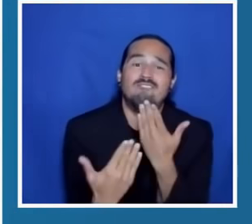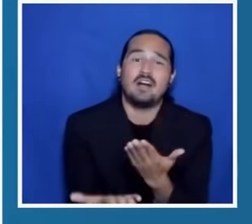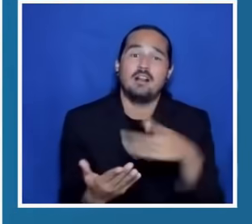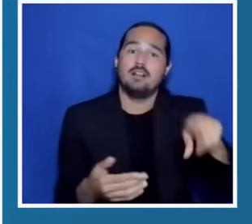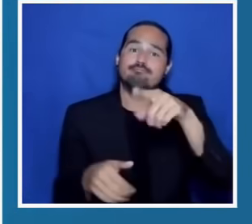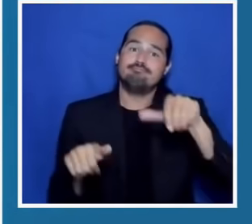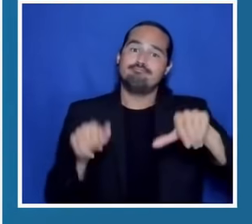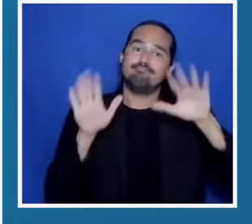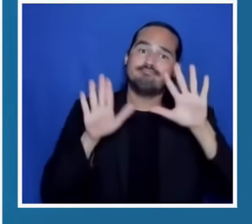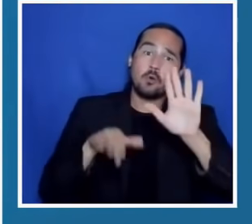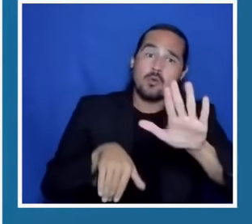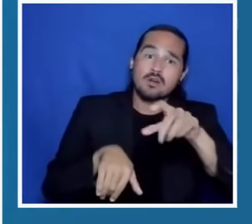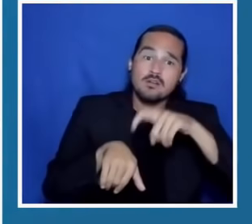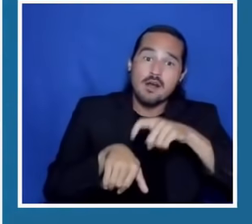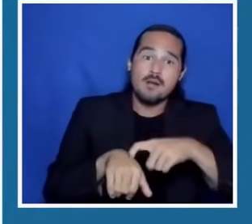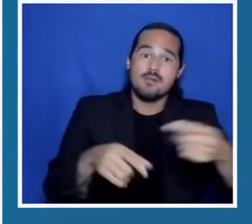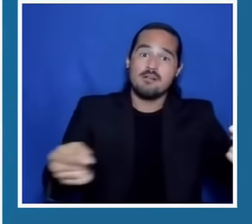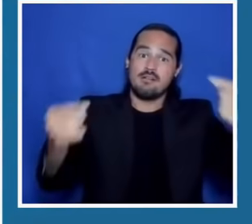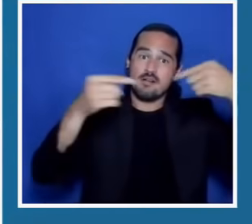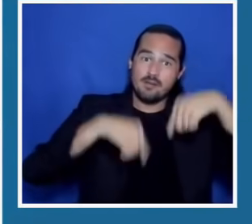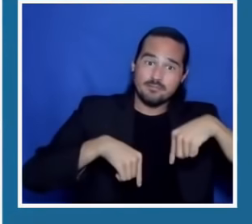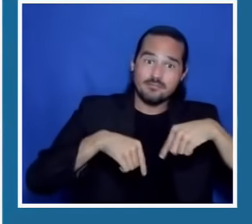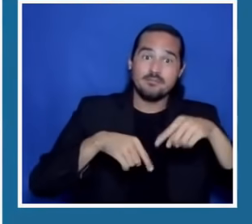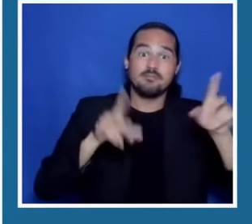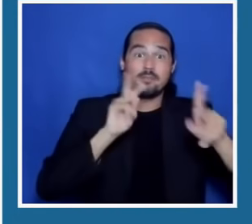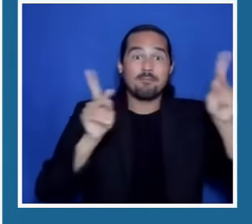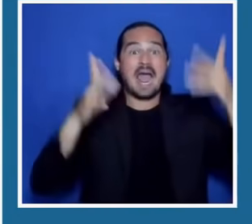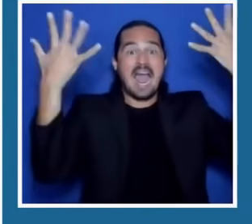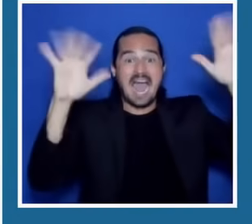Especially that section right there. Man.